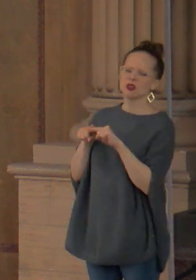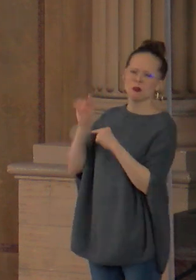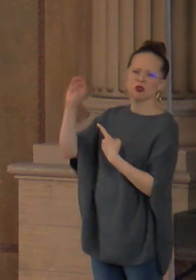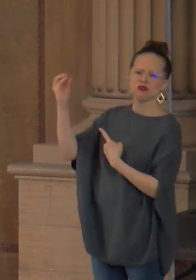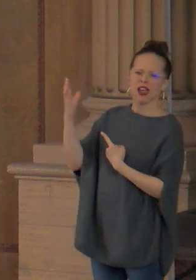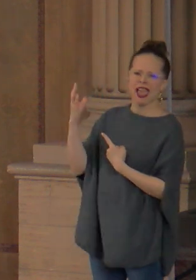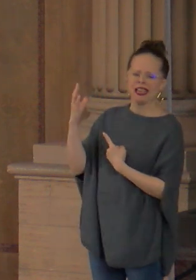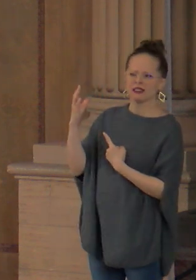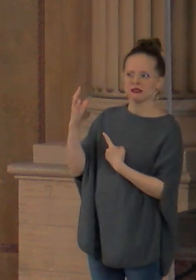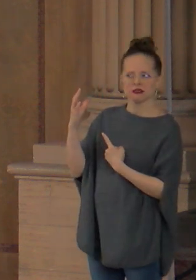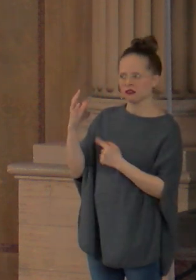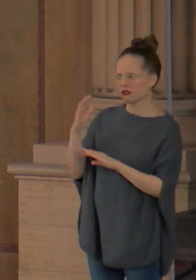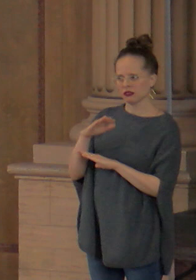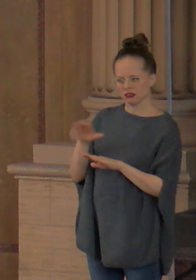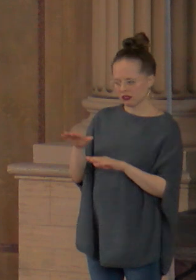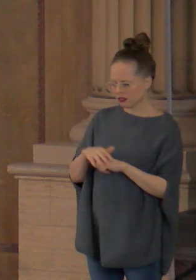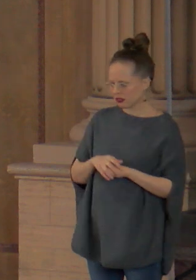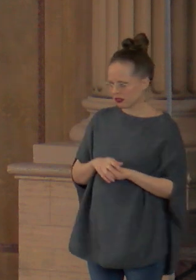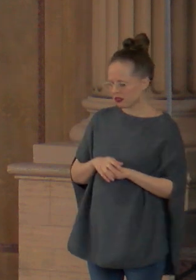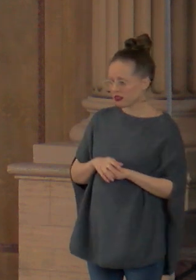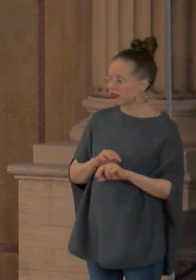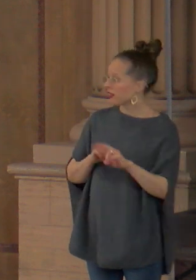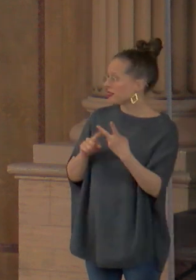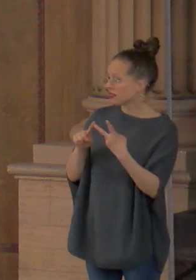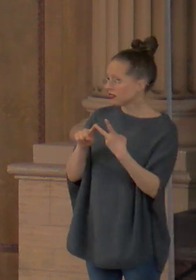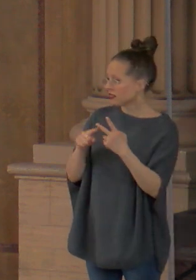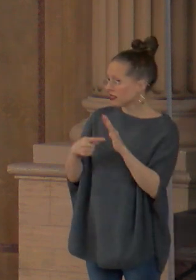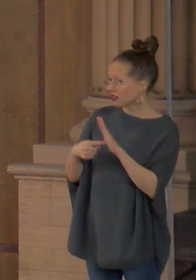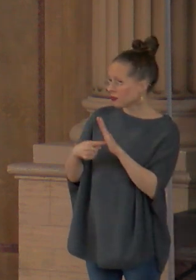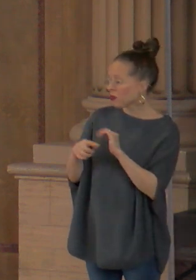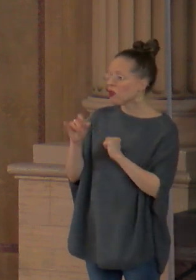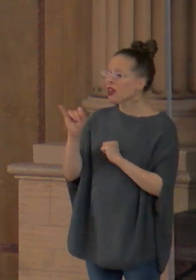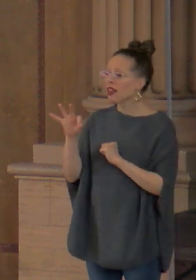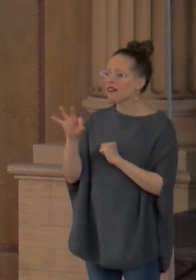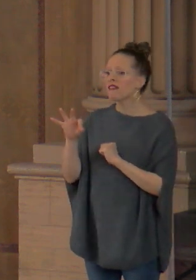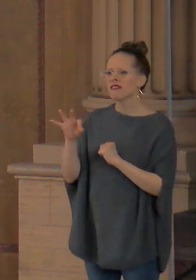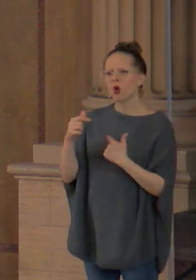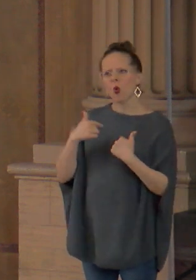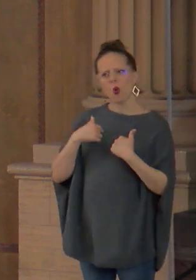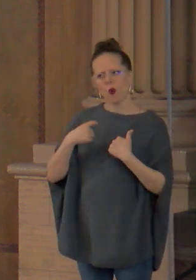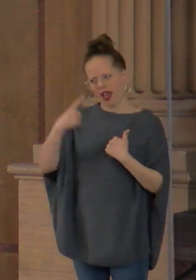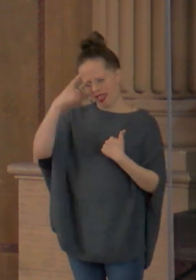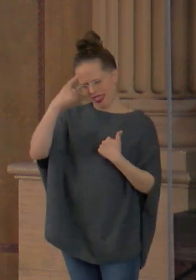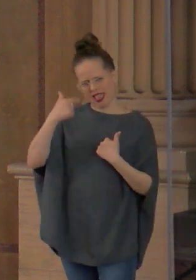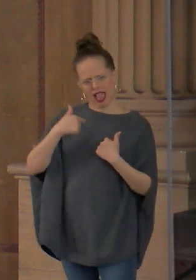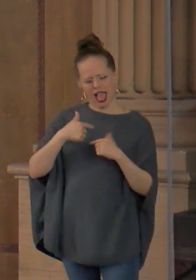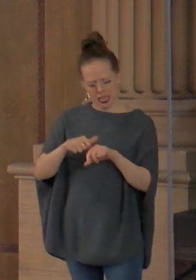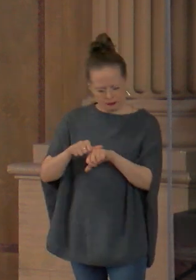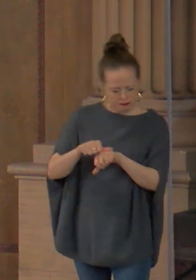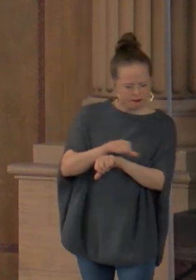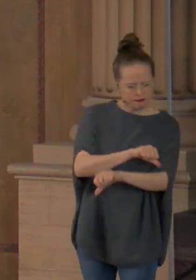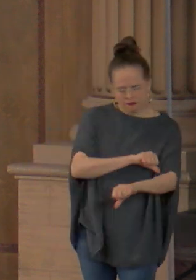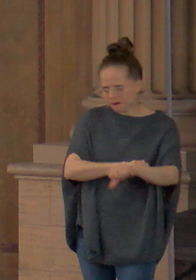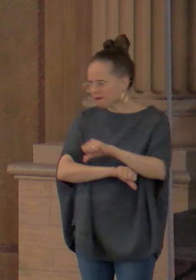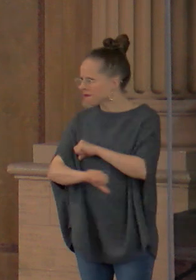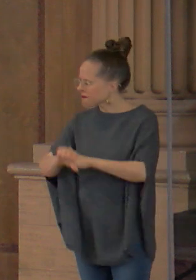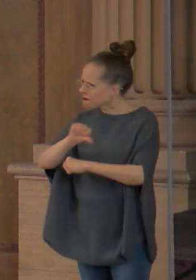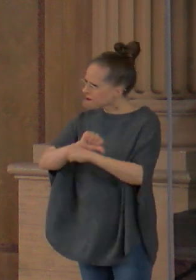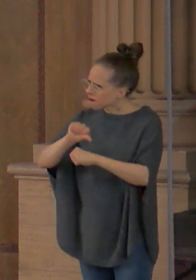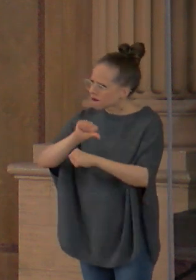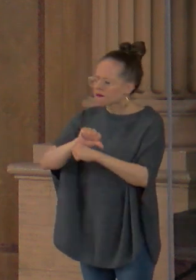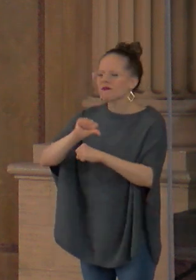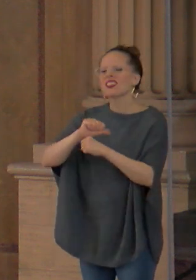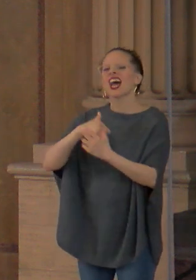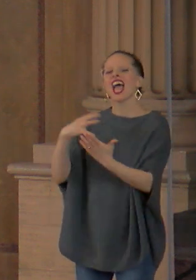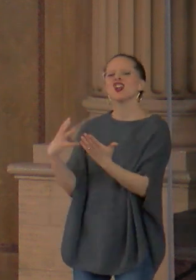But then another unworthy way to take this supper is to believe that we have to earn our own worthiness and to think that we're worthy on our own.